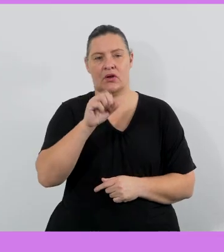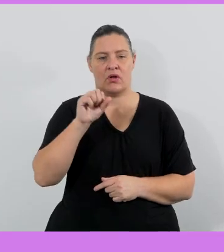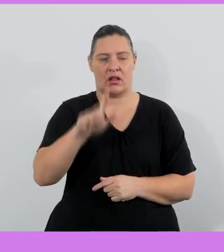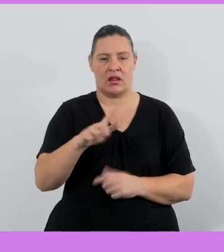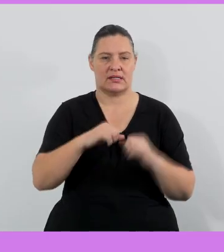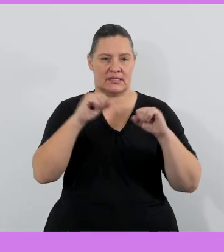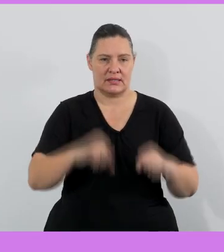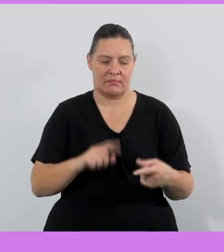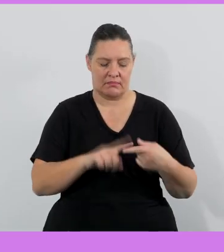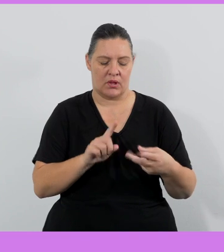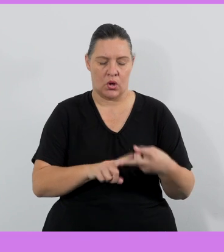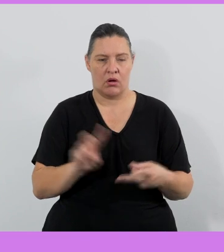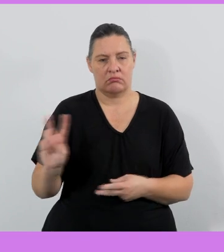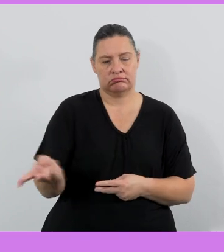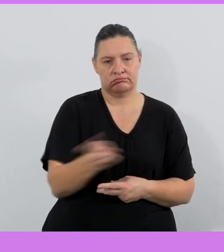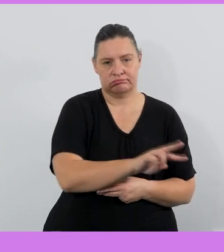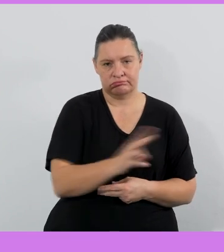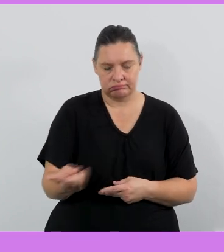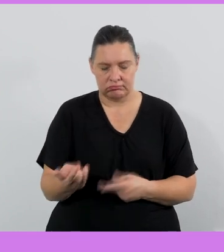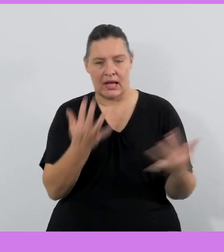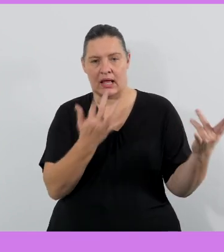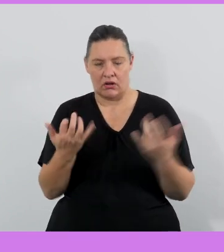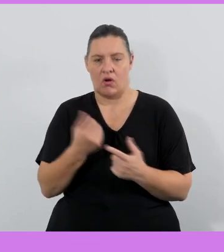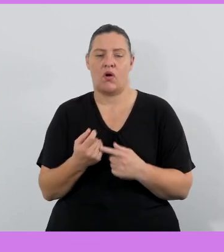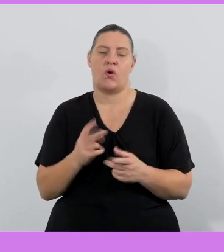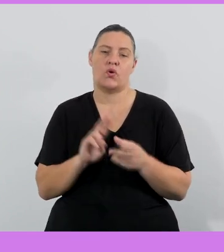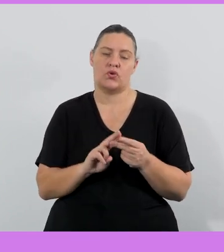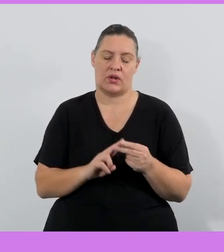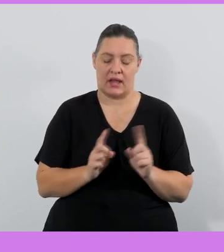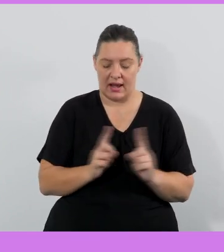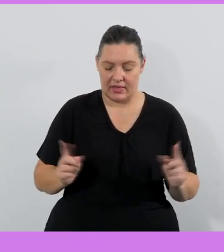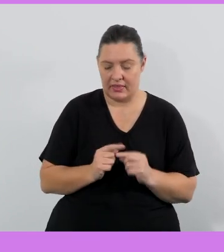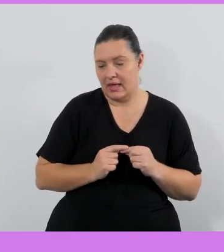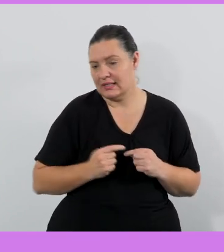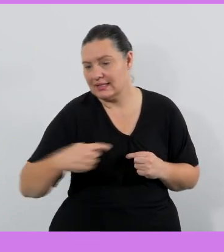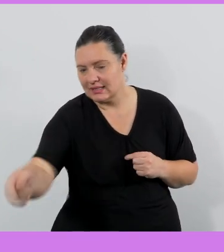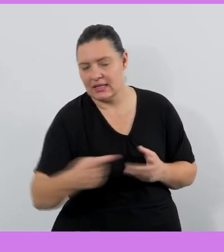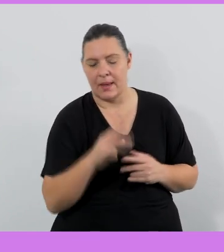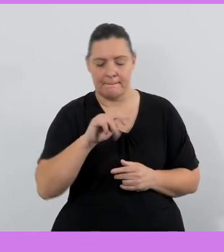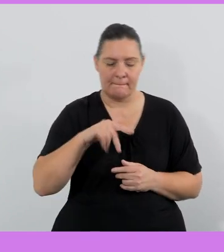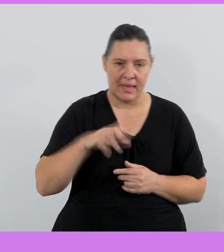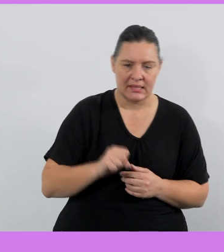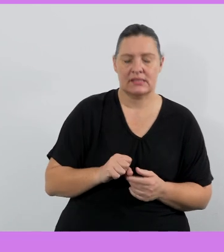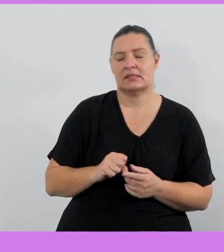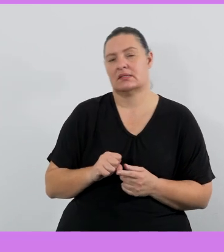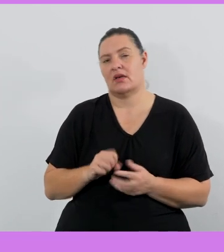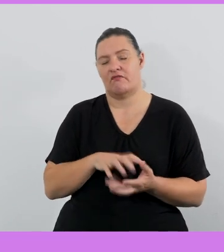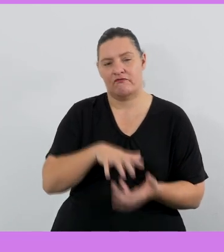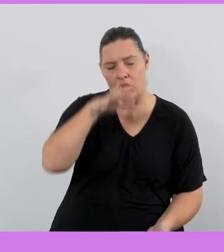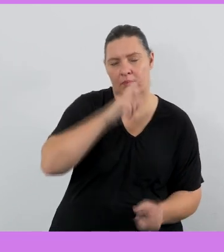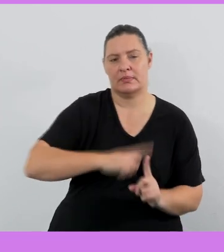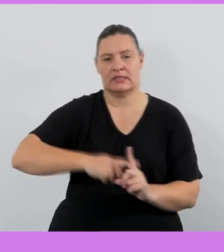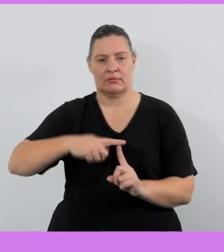system. We looked at conversions and calculations involving units of length and distance, mass, volume, and